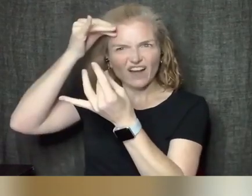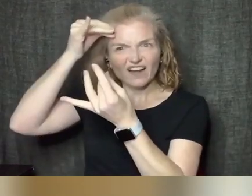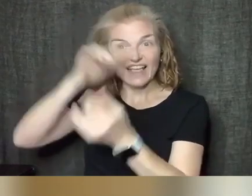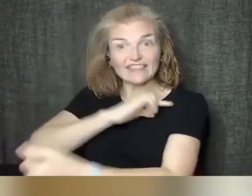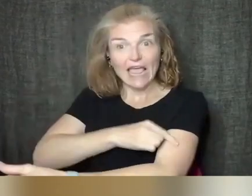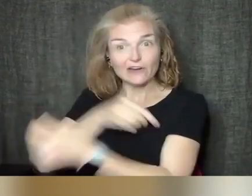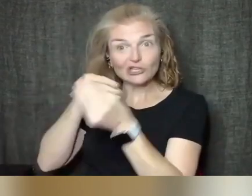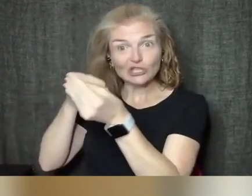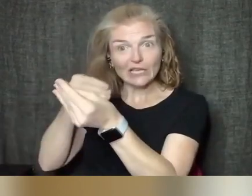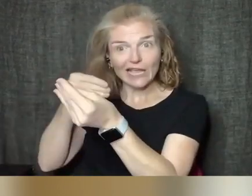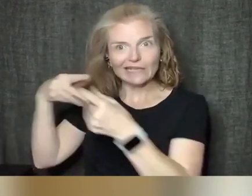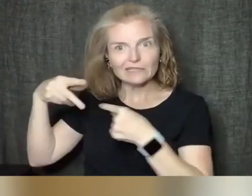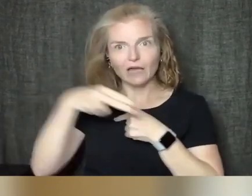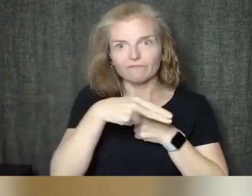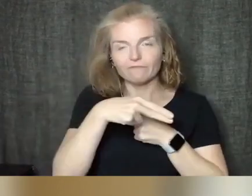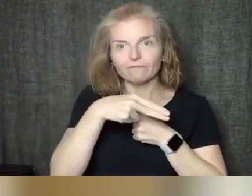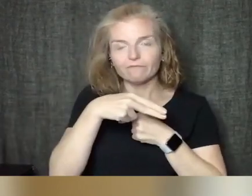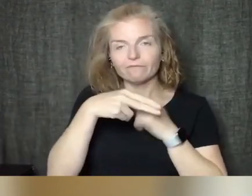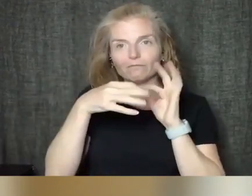And they don't arise again.